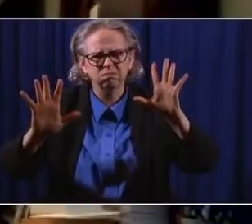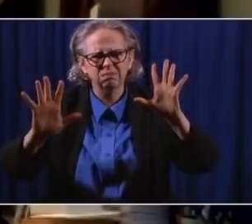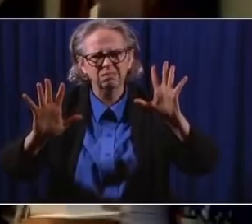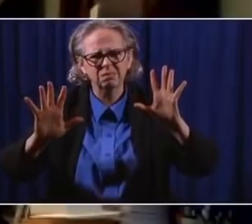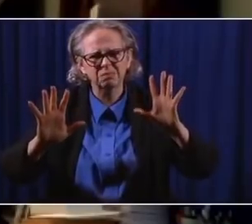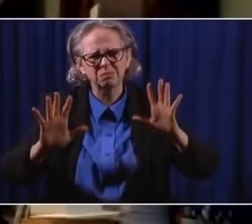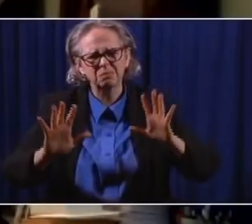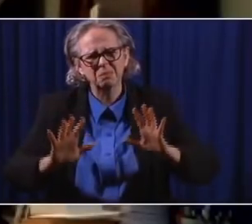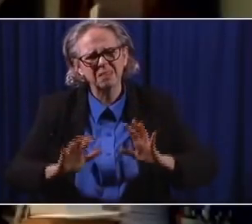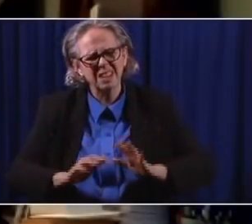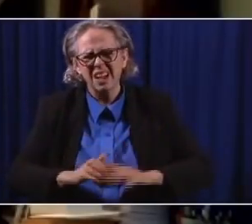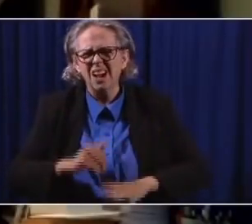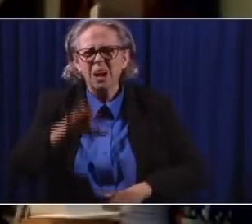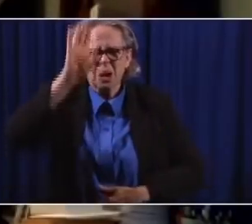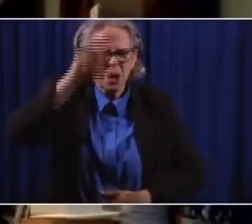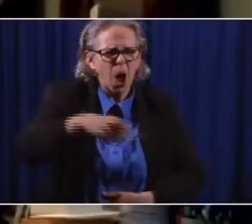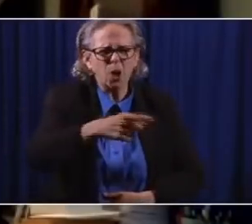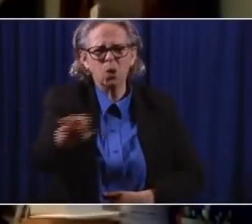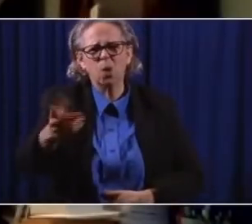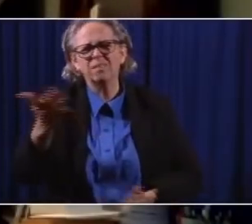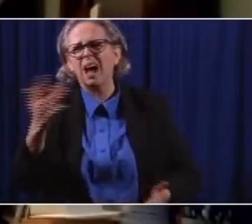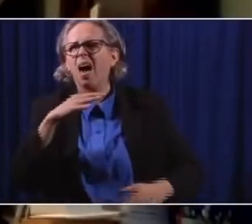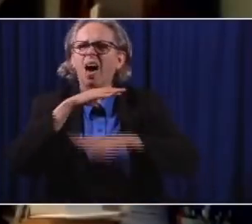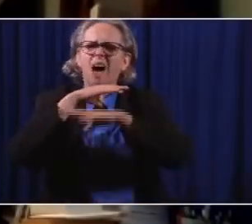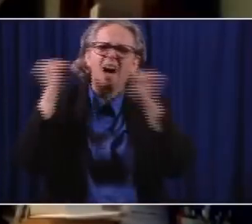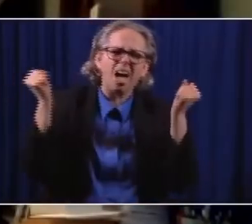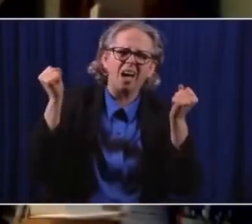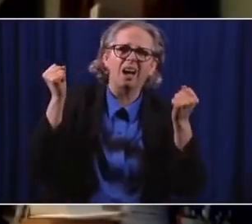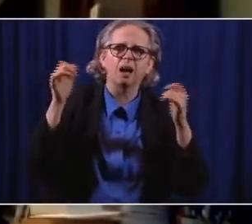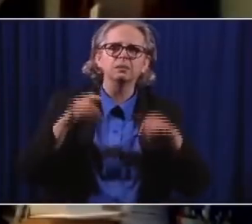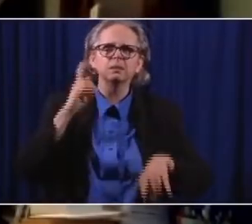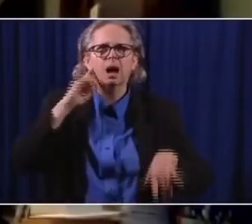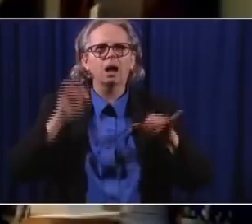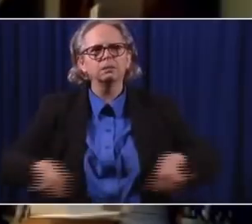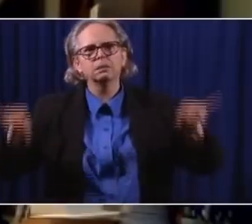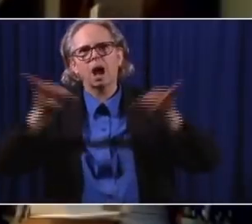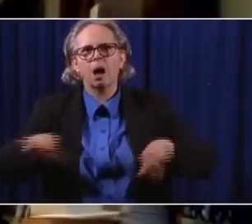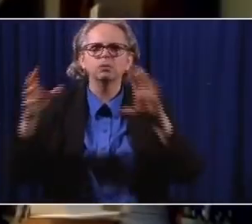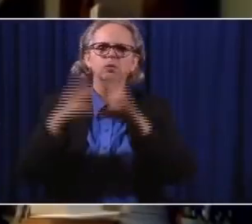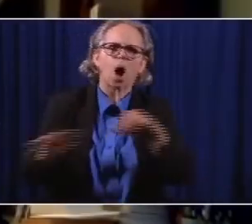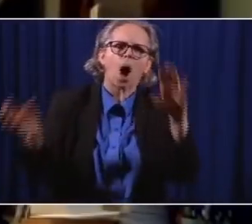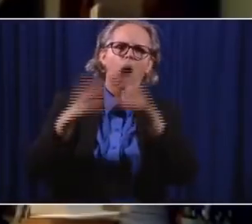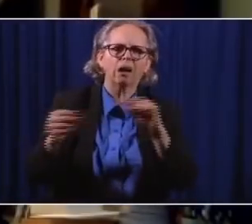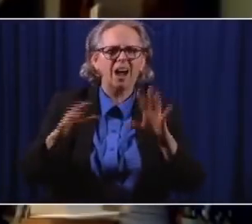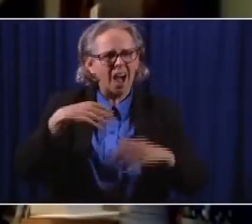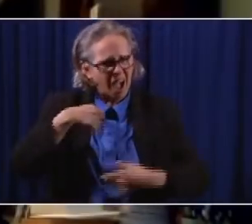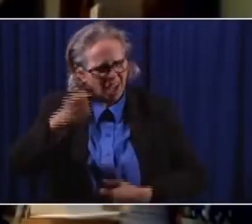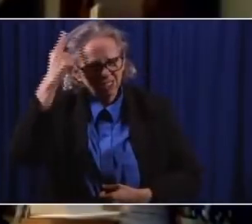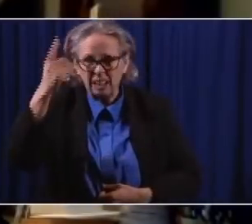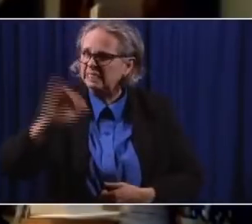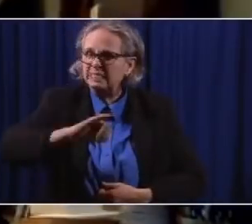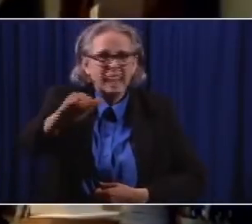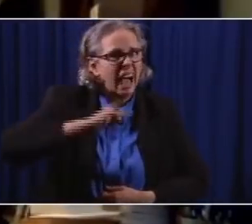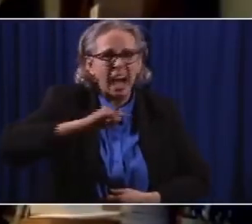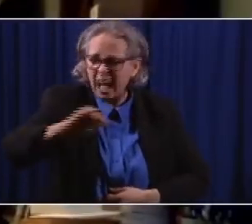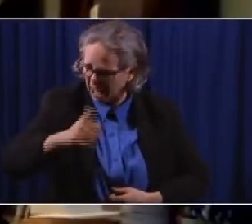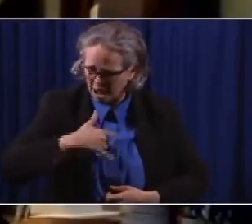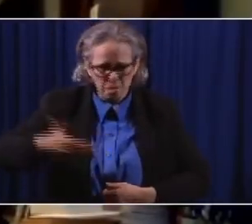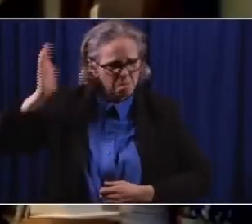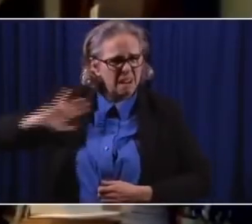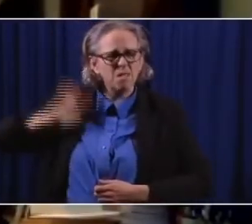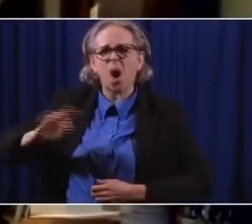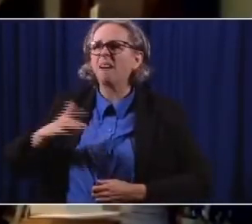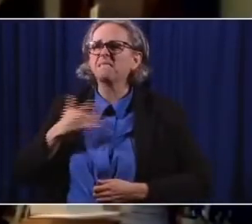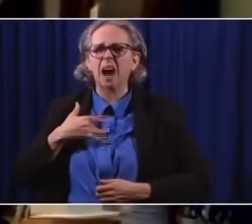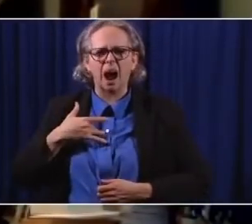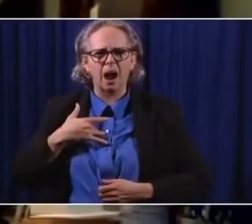I know how tired everybody is of this. I know it. I felt it myself. But I will tell you that as tired